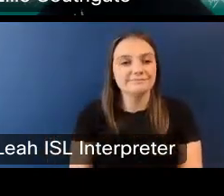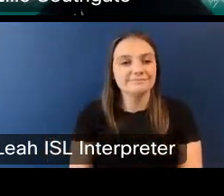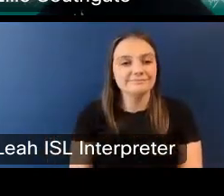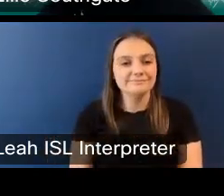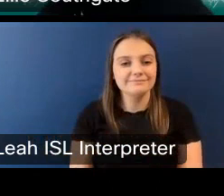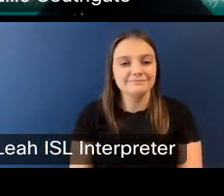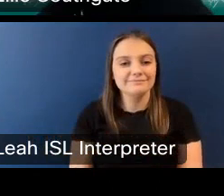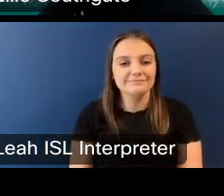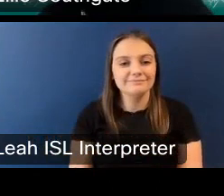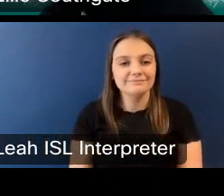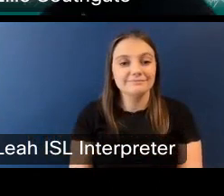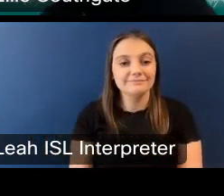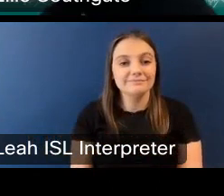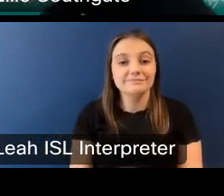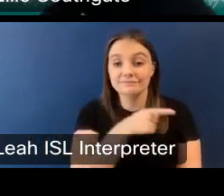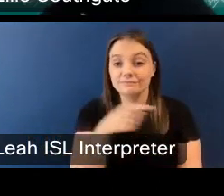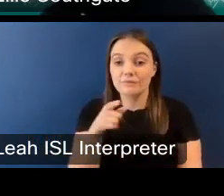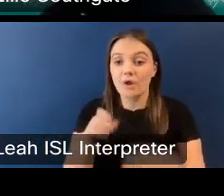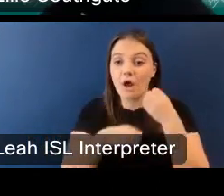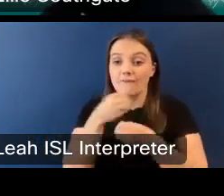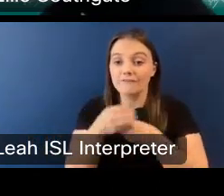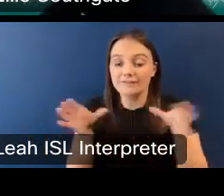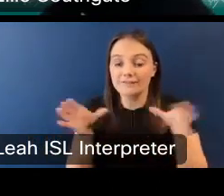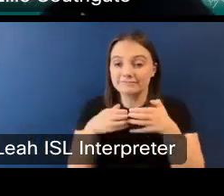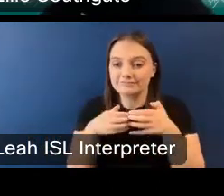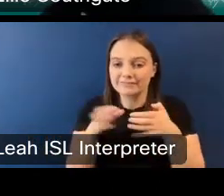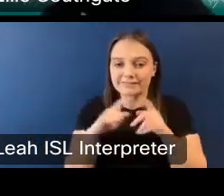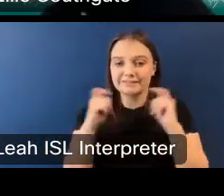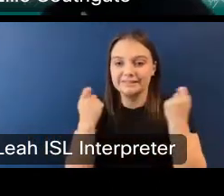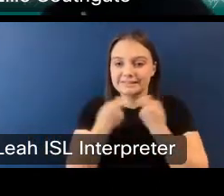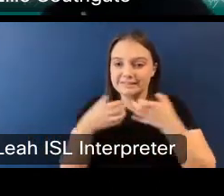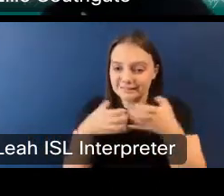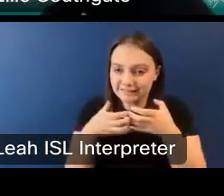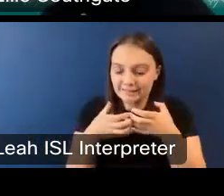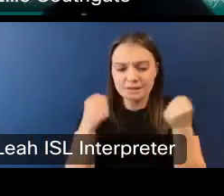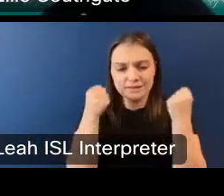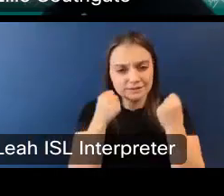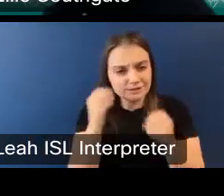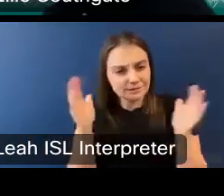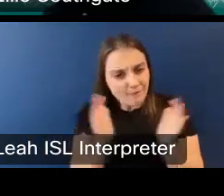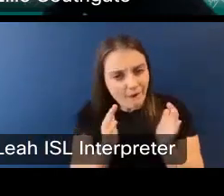Our Open Disclosure Office has been called Small but Mighty,